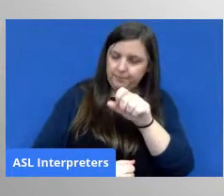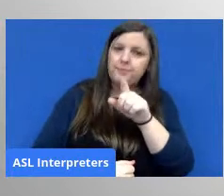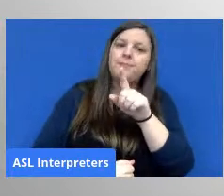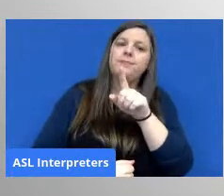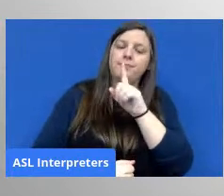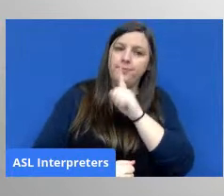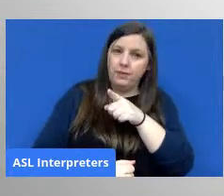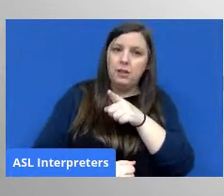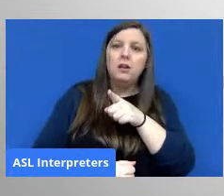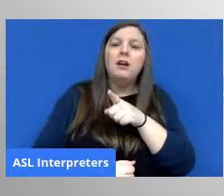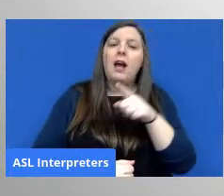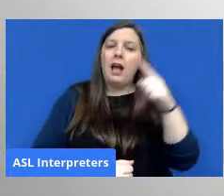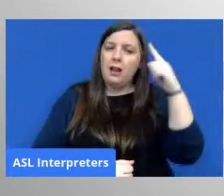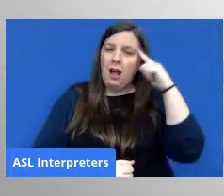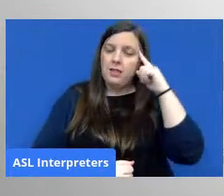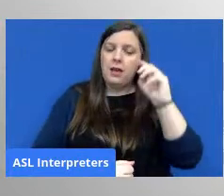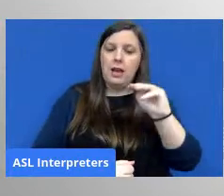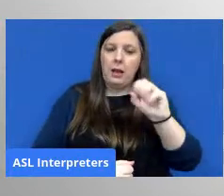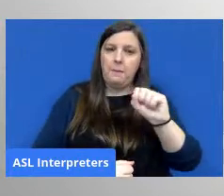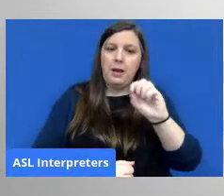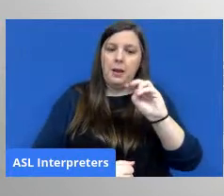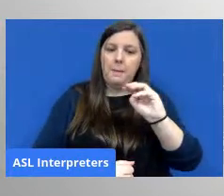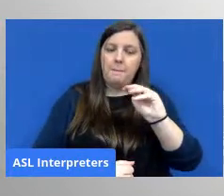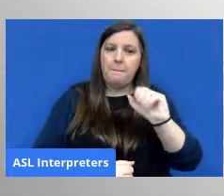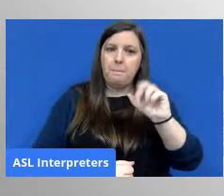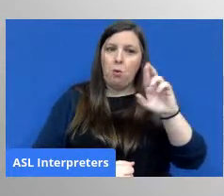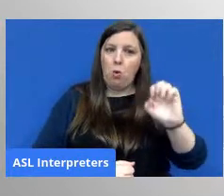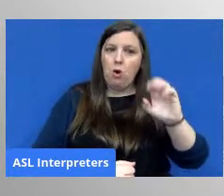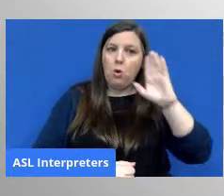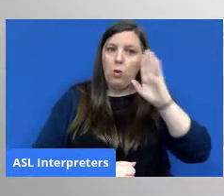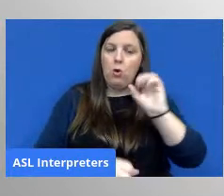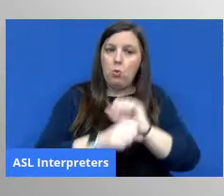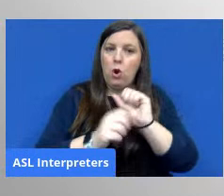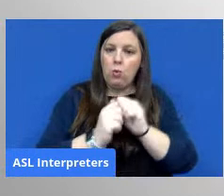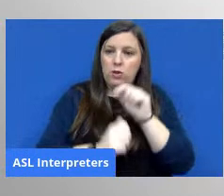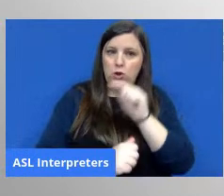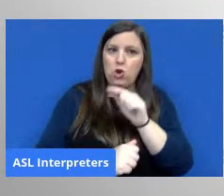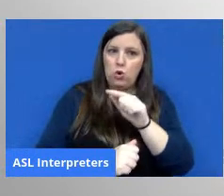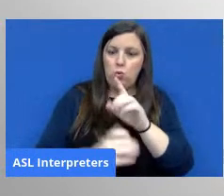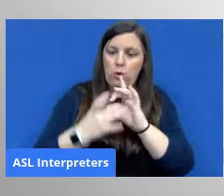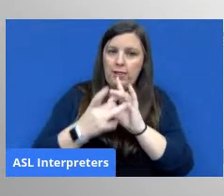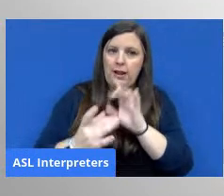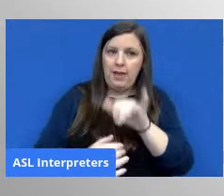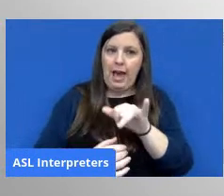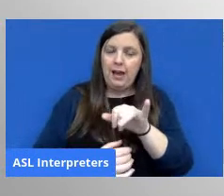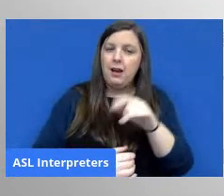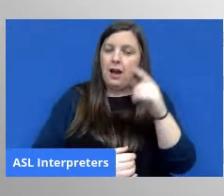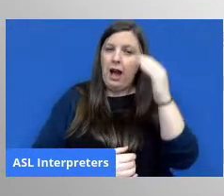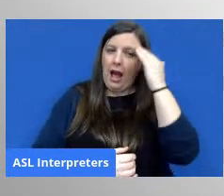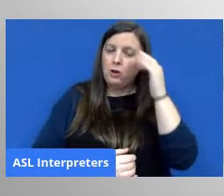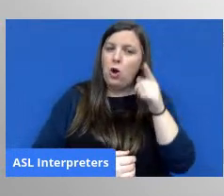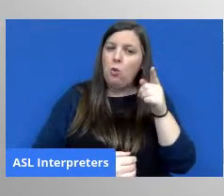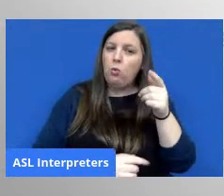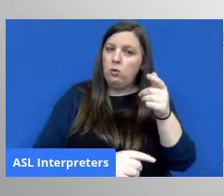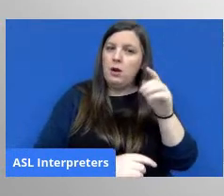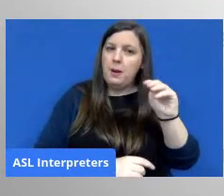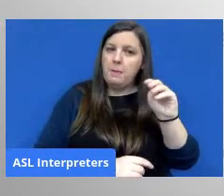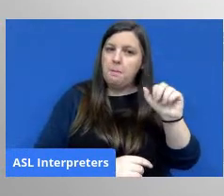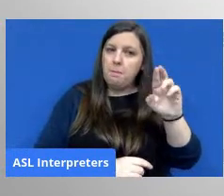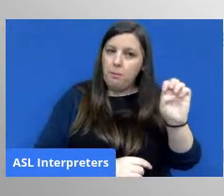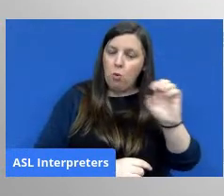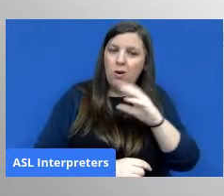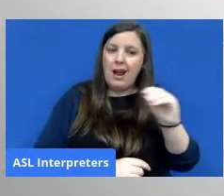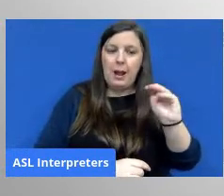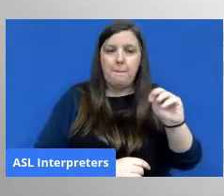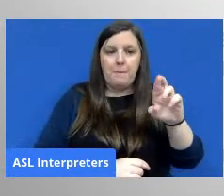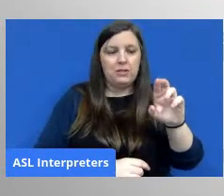Ms. Moore was going to work with you all on that, and I can follow up. I know she is on, as well as Mr. Harris, so we can follow